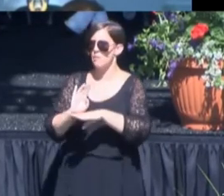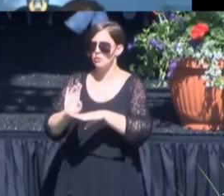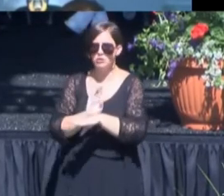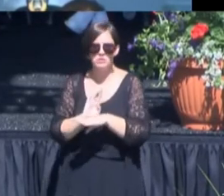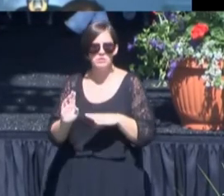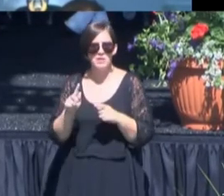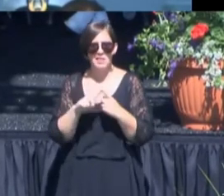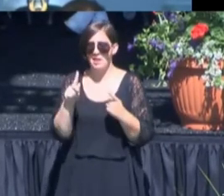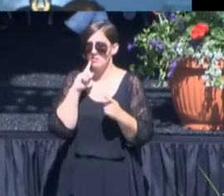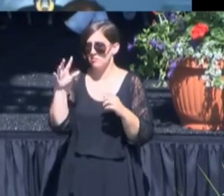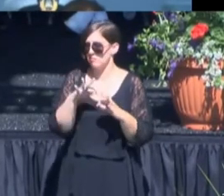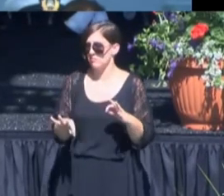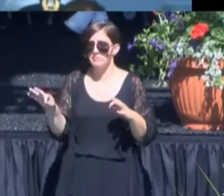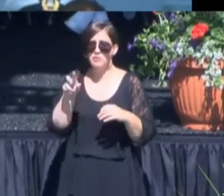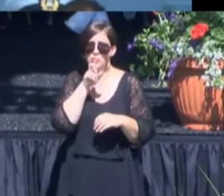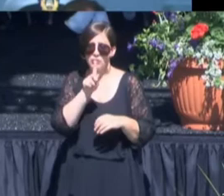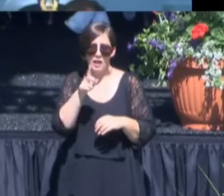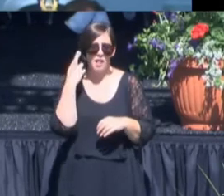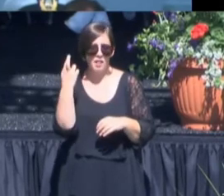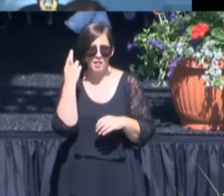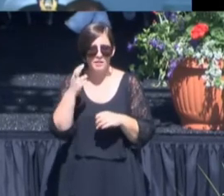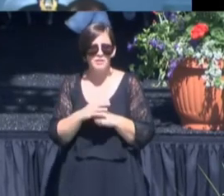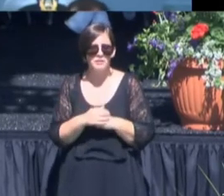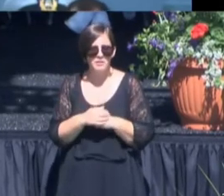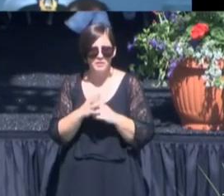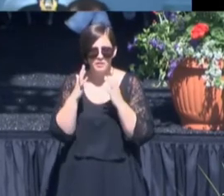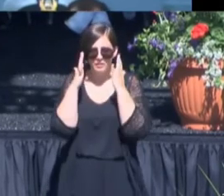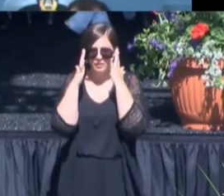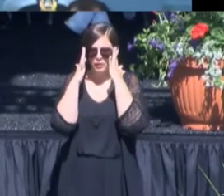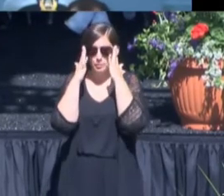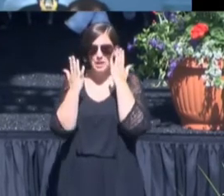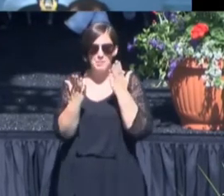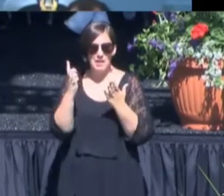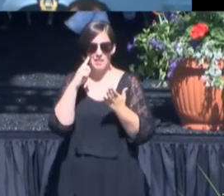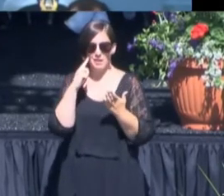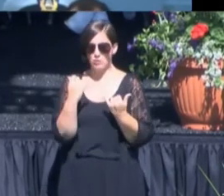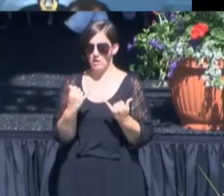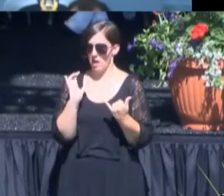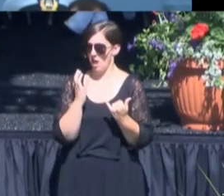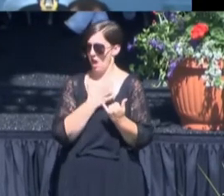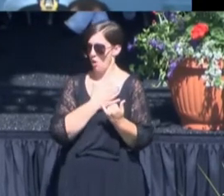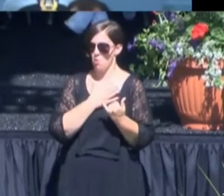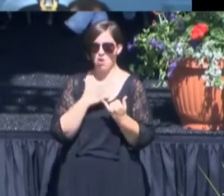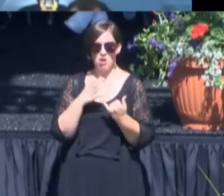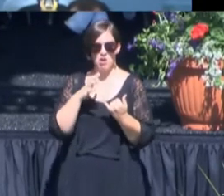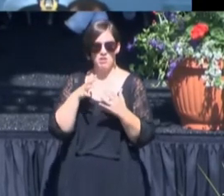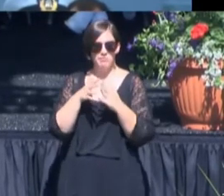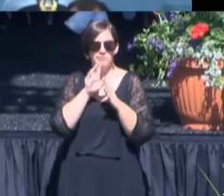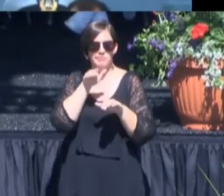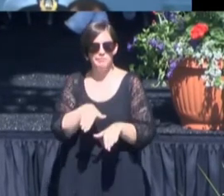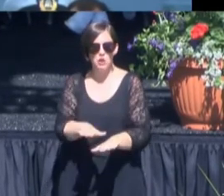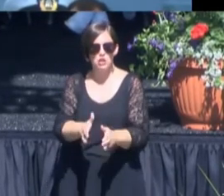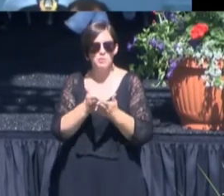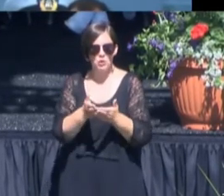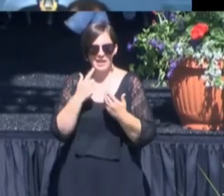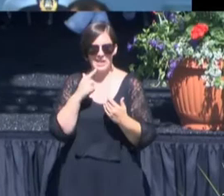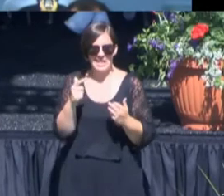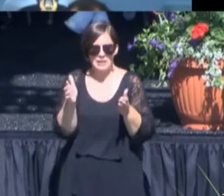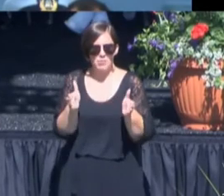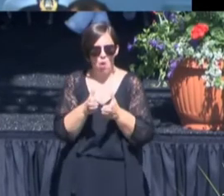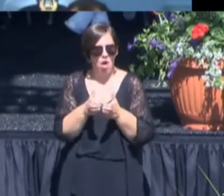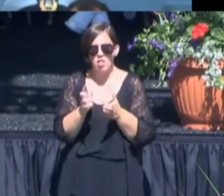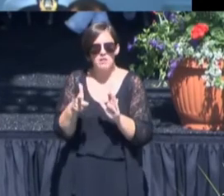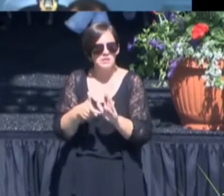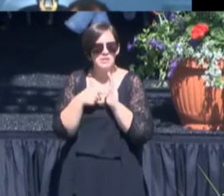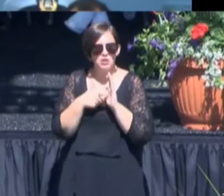simple reality, because as small as our Merchant Marine may be today, it is absolutely essential. It's in every